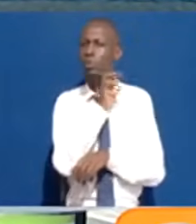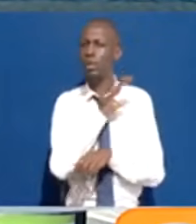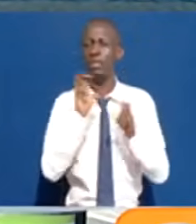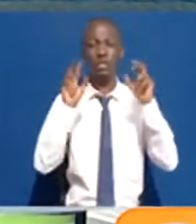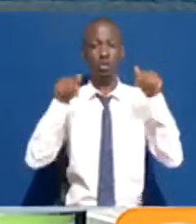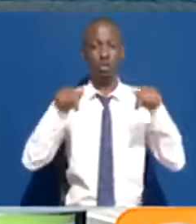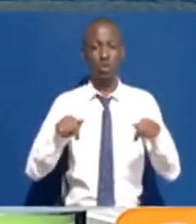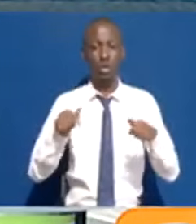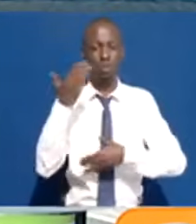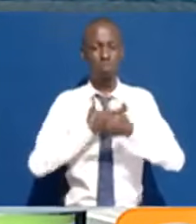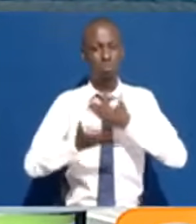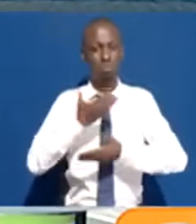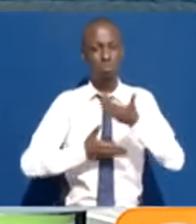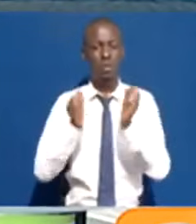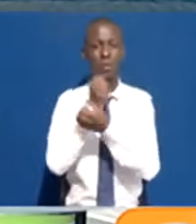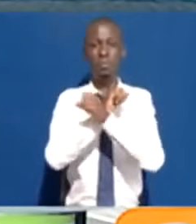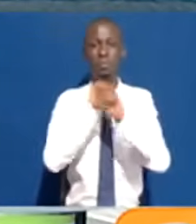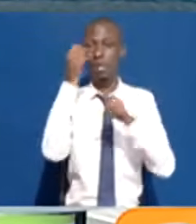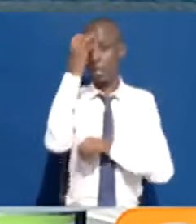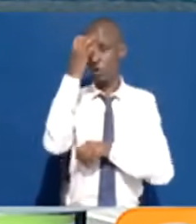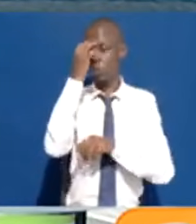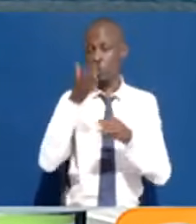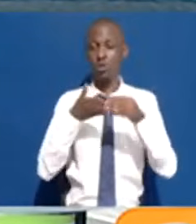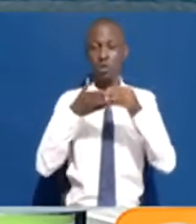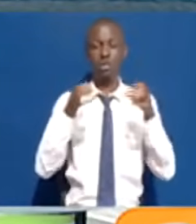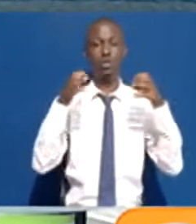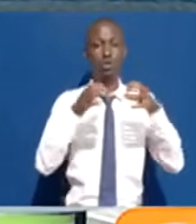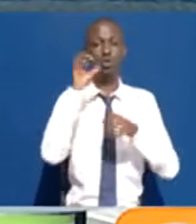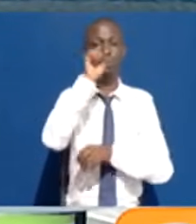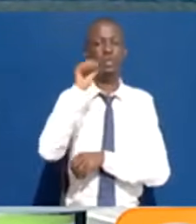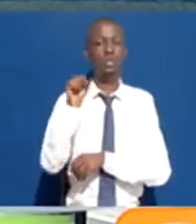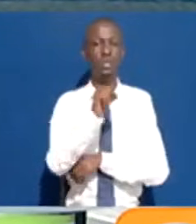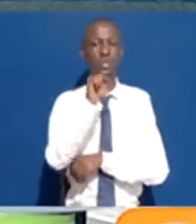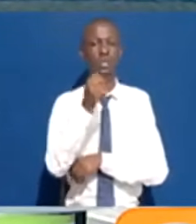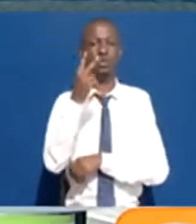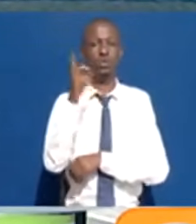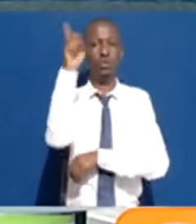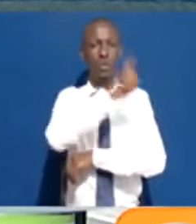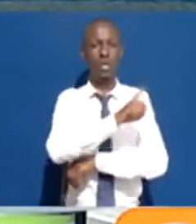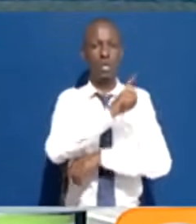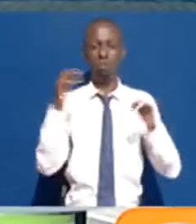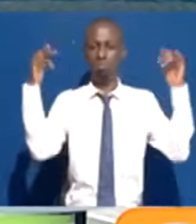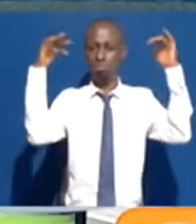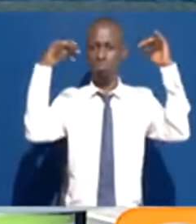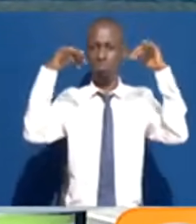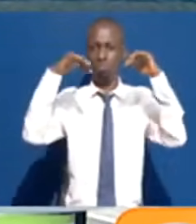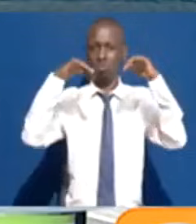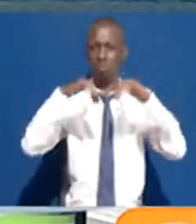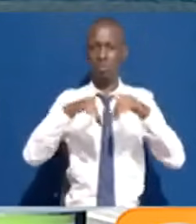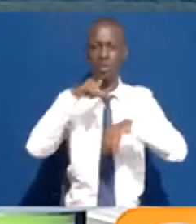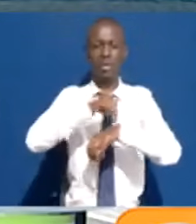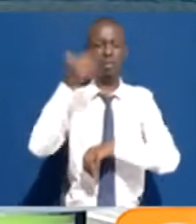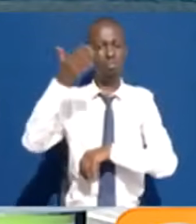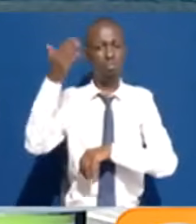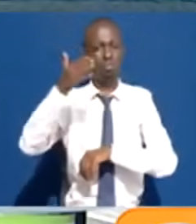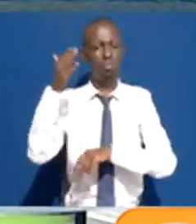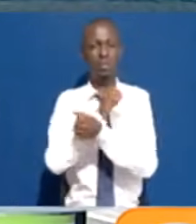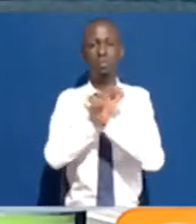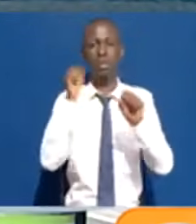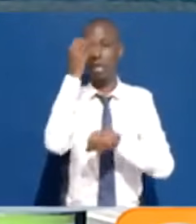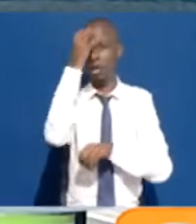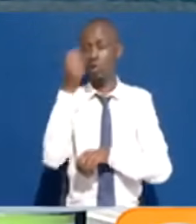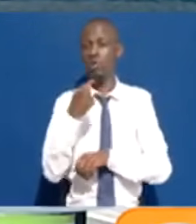today as President William Ruto led the executive arm of government to a two-day retreat. Addressing the opening session, President Ruto called